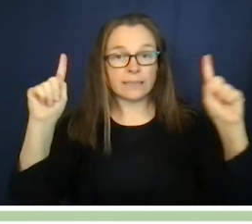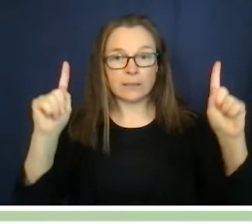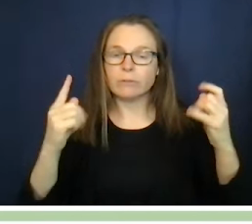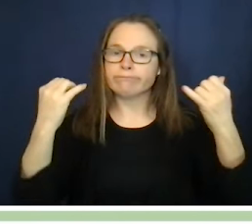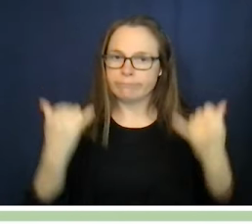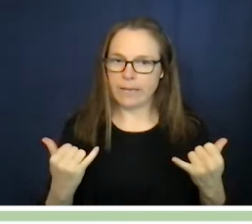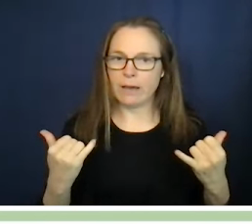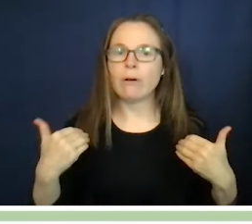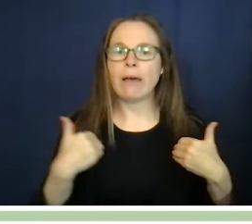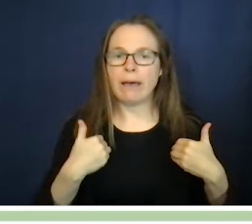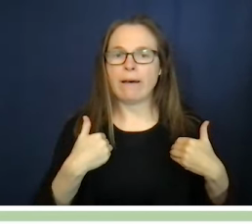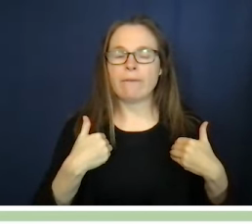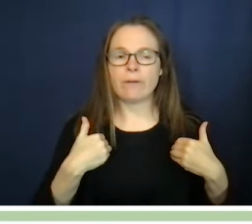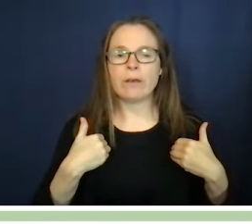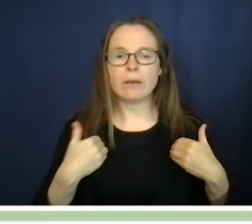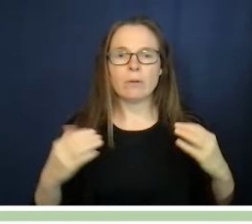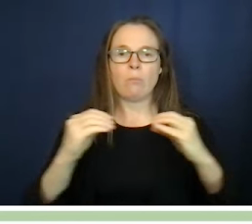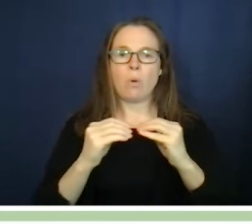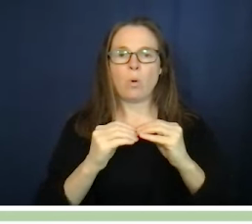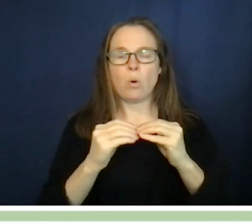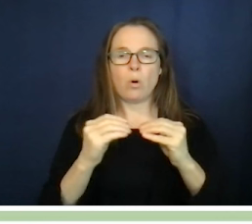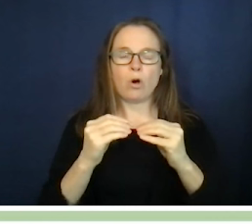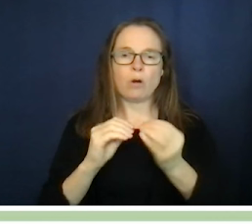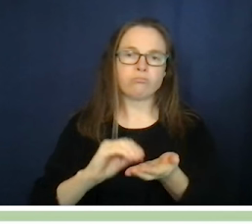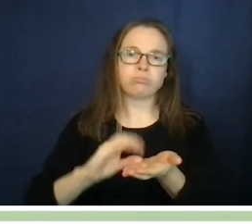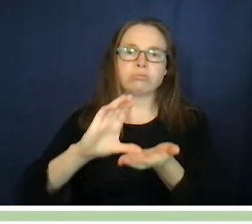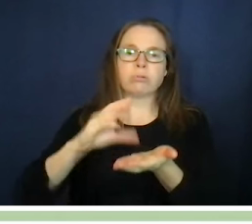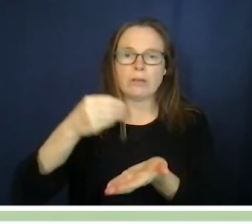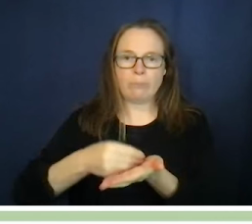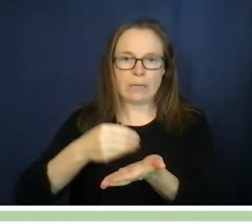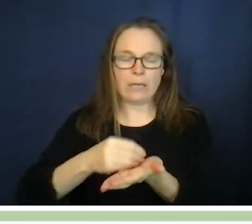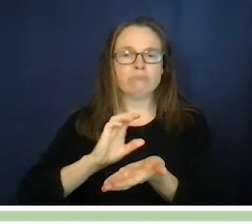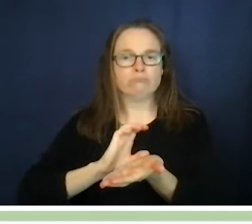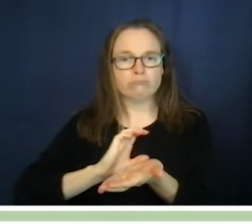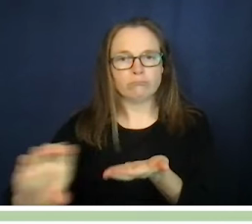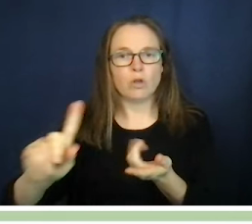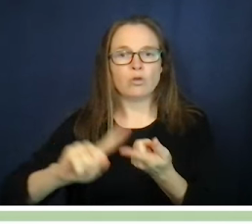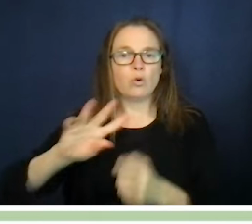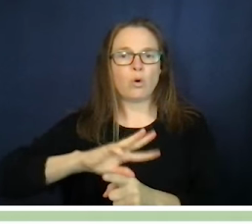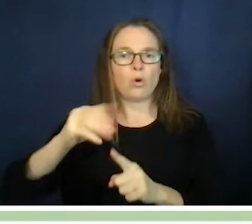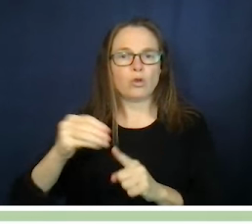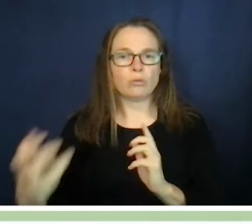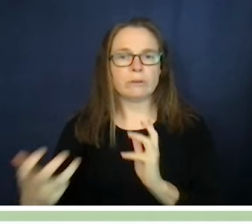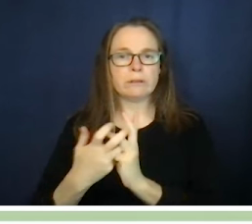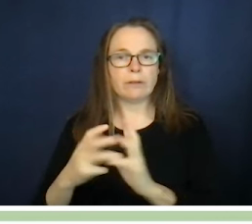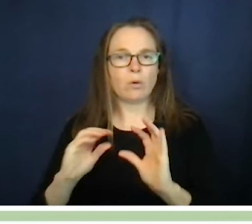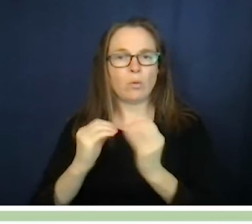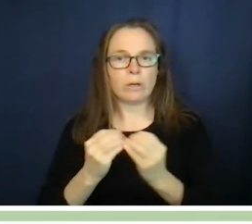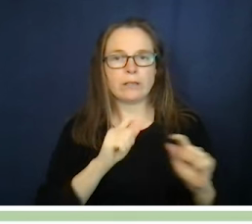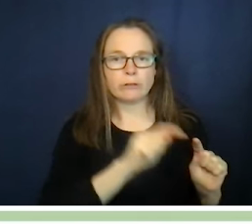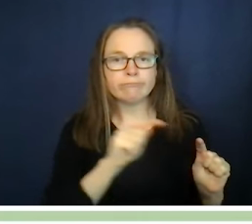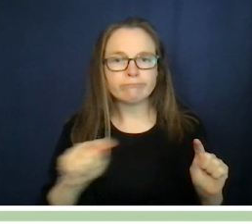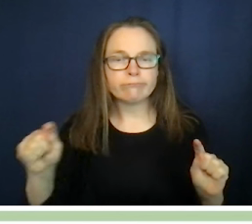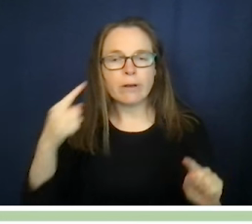to direct a more significant allocation of our funding to culturally specific organizations in